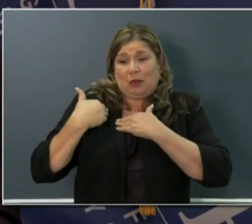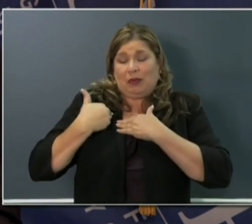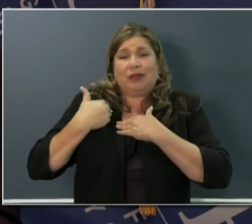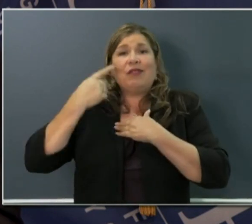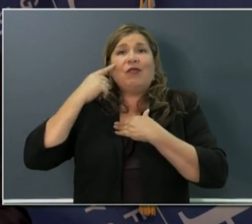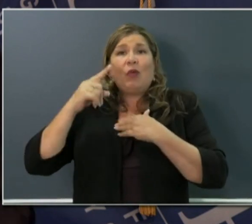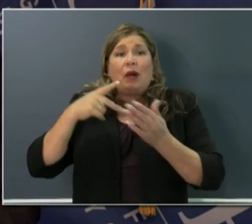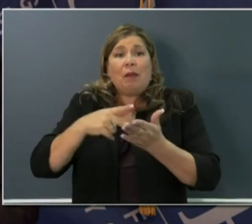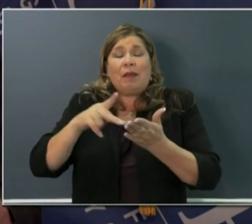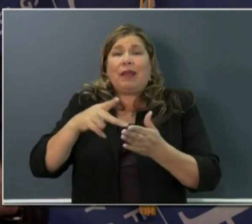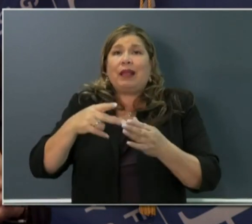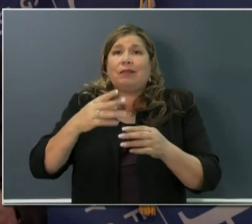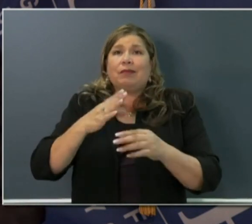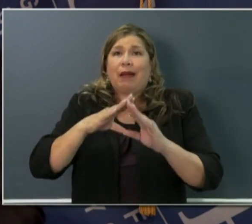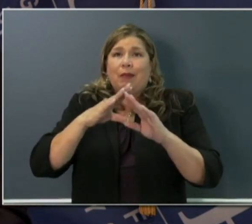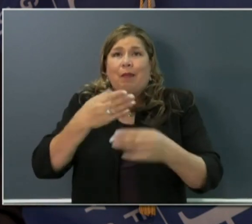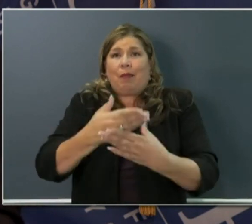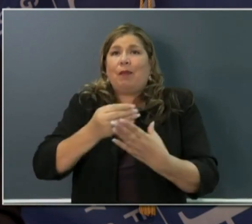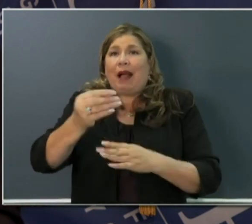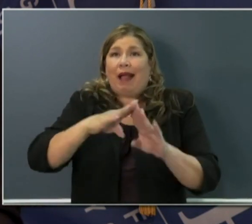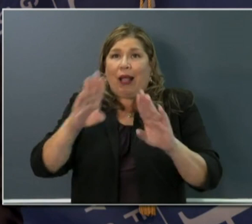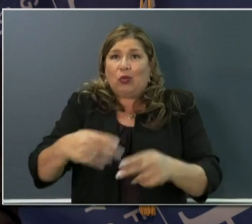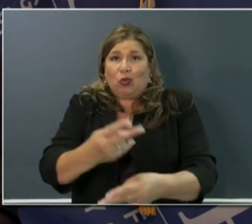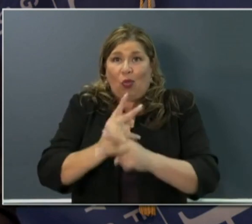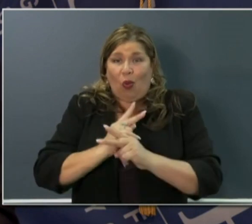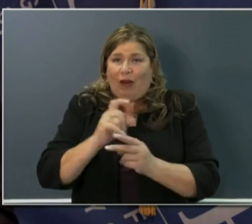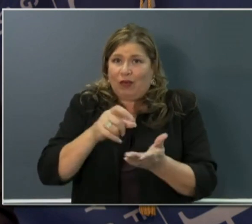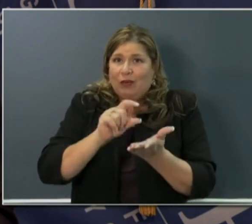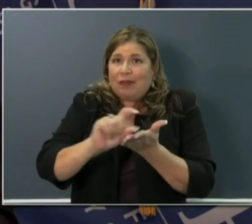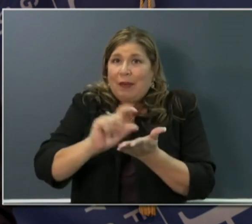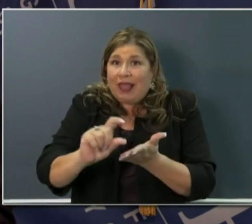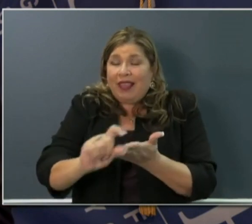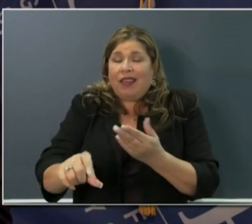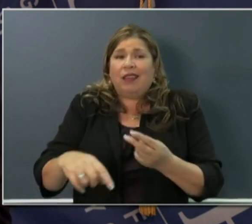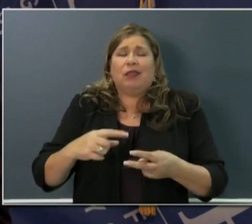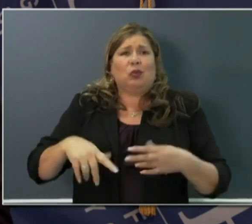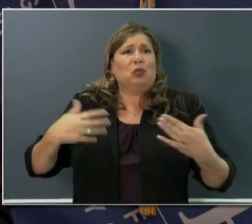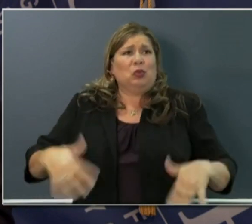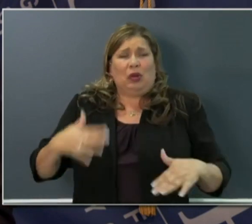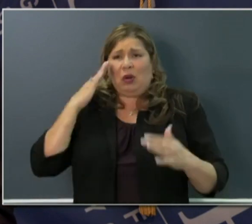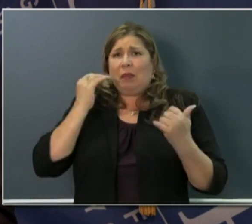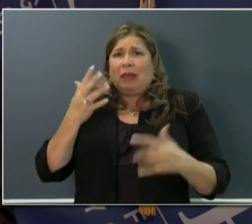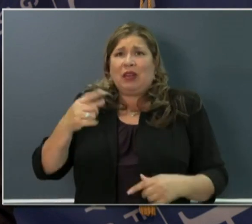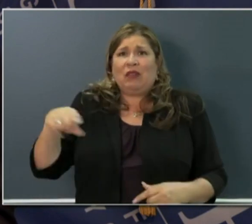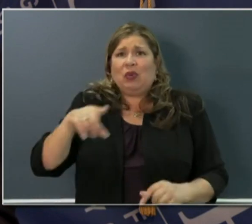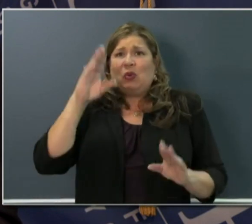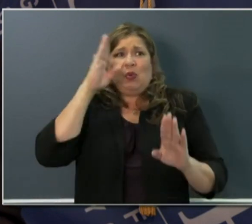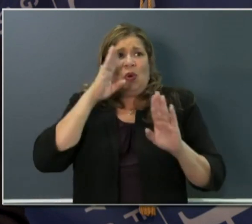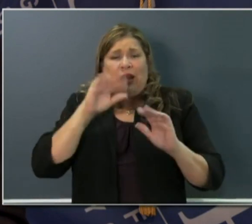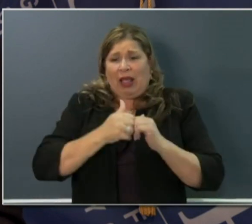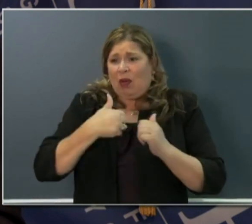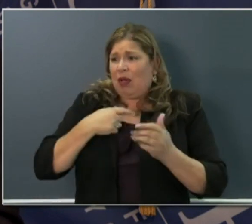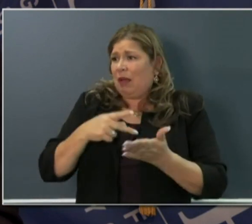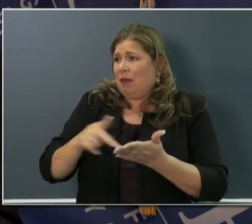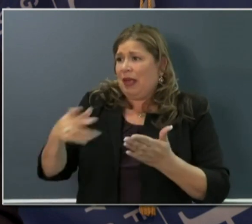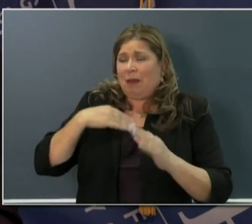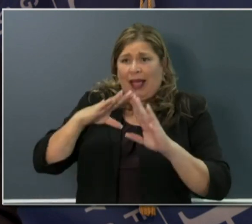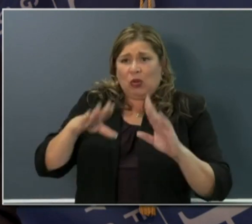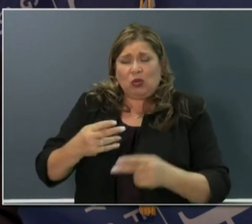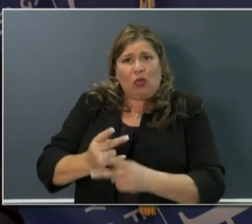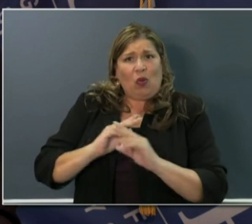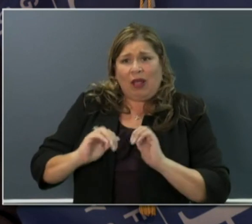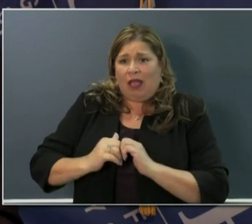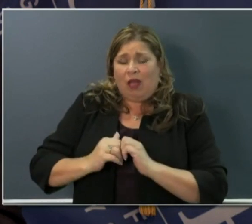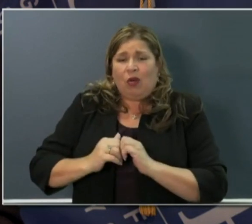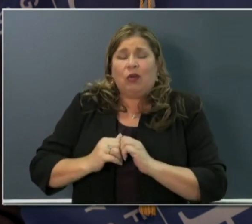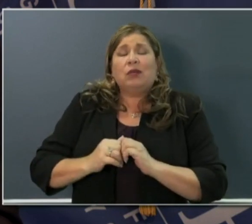mortgages being top of mind, I imagine, for families all across not only this state, but across the country. Over the course of the last few weeks, we've